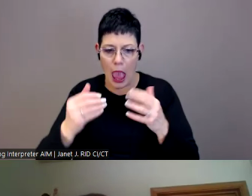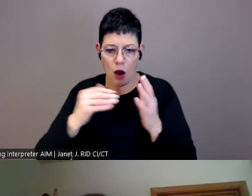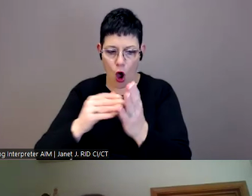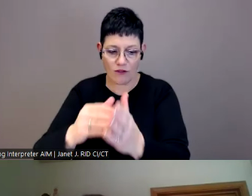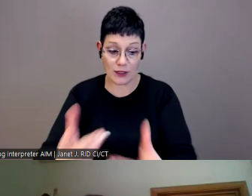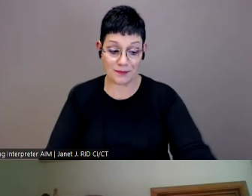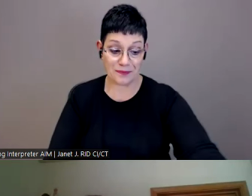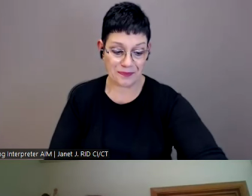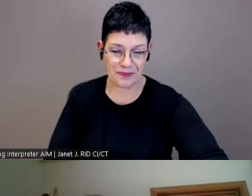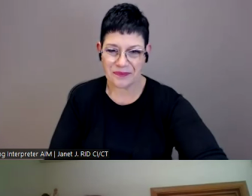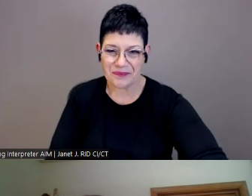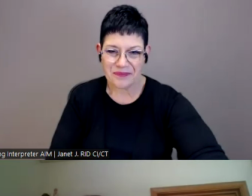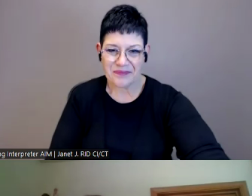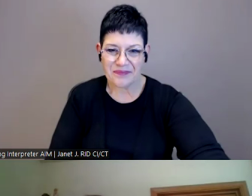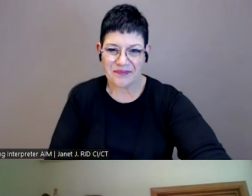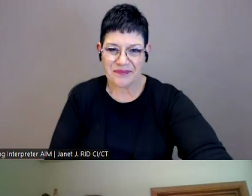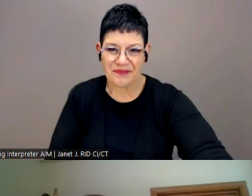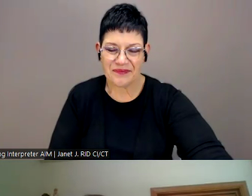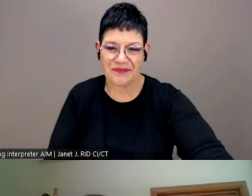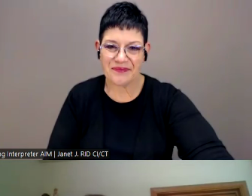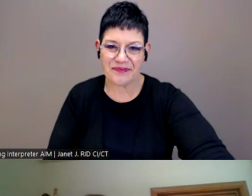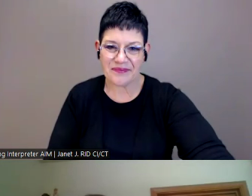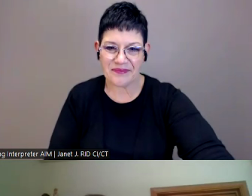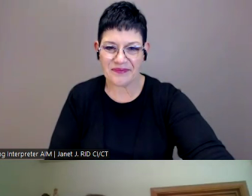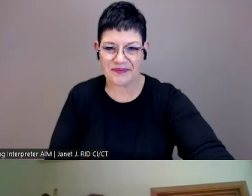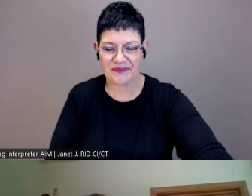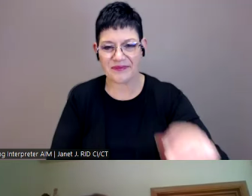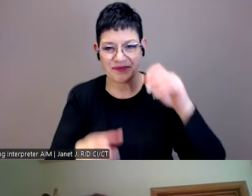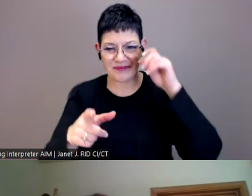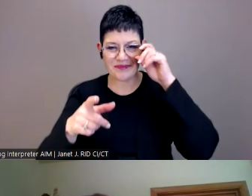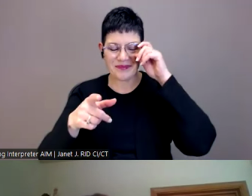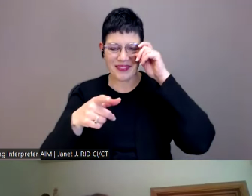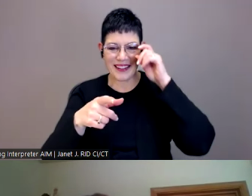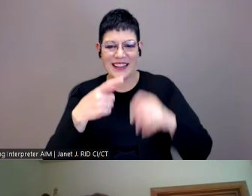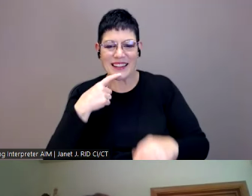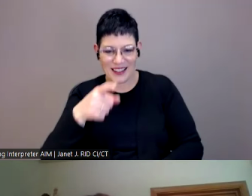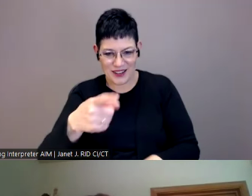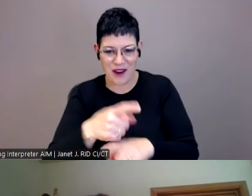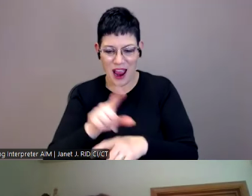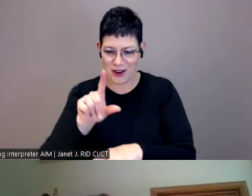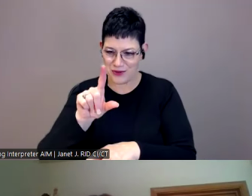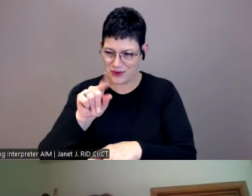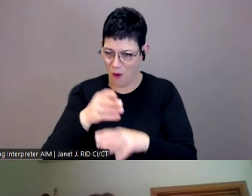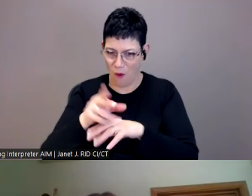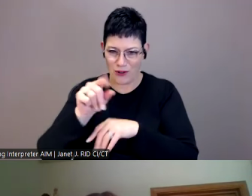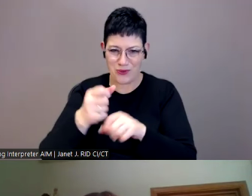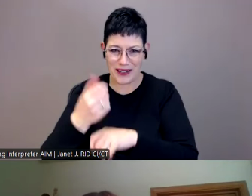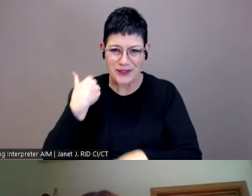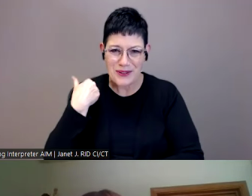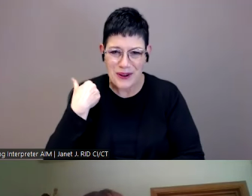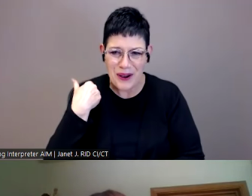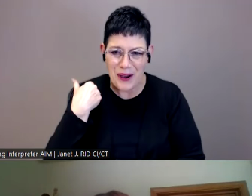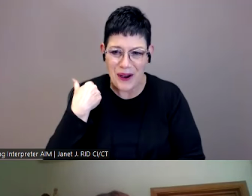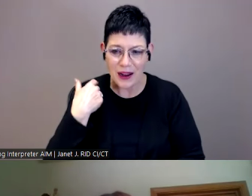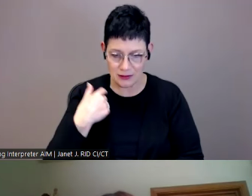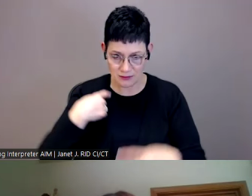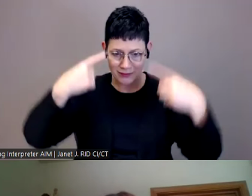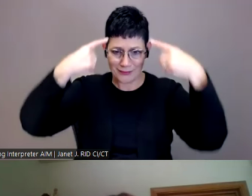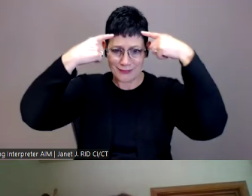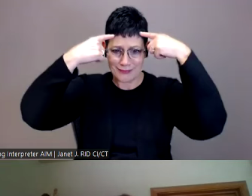in? I think it's funny. We're flashing back, and you said 20-something years ago. So I had a better hairline then